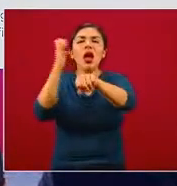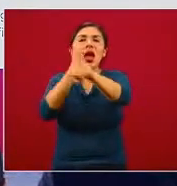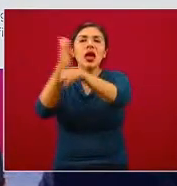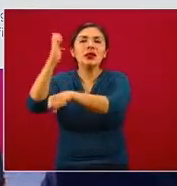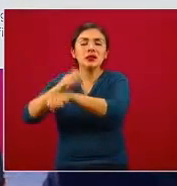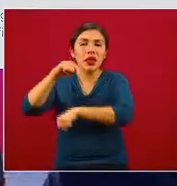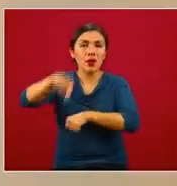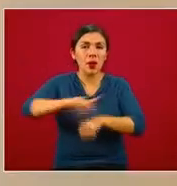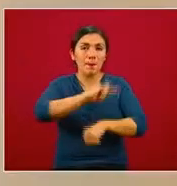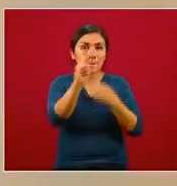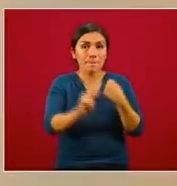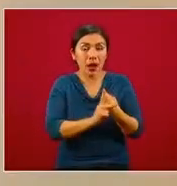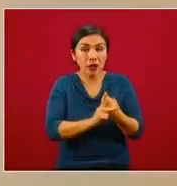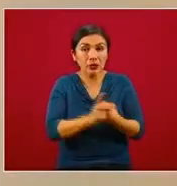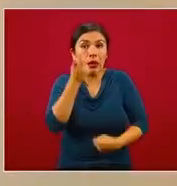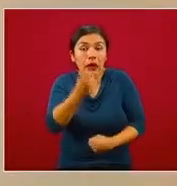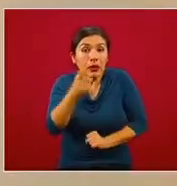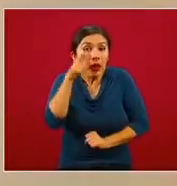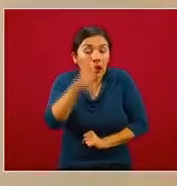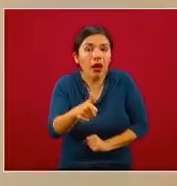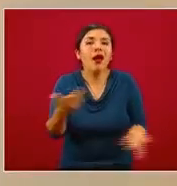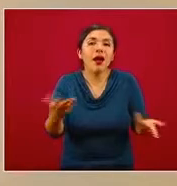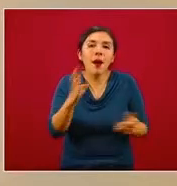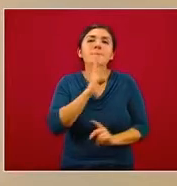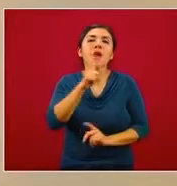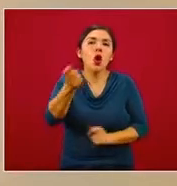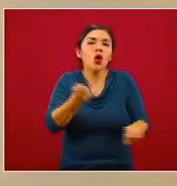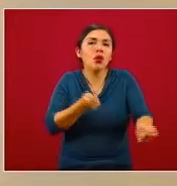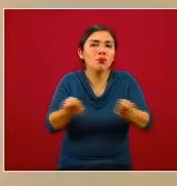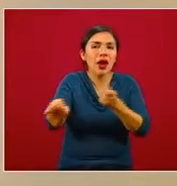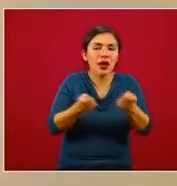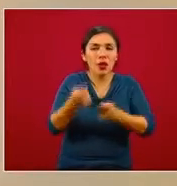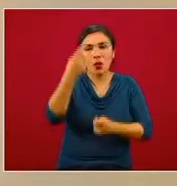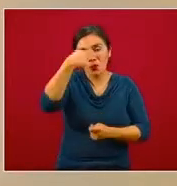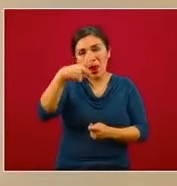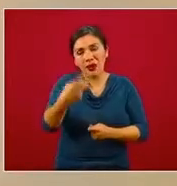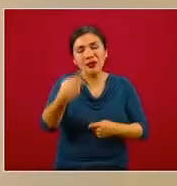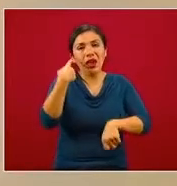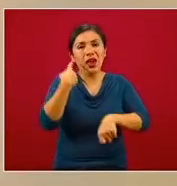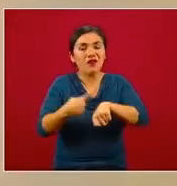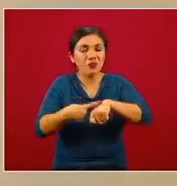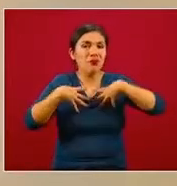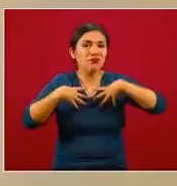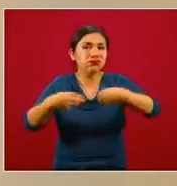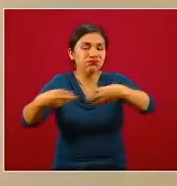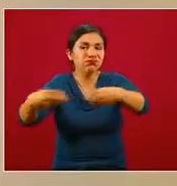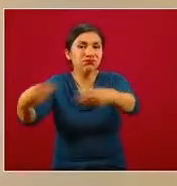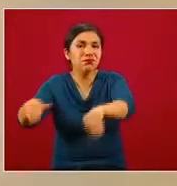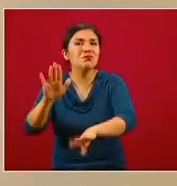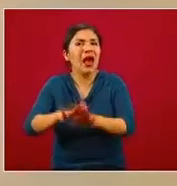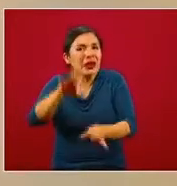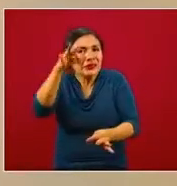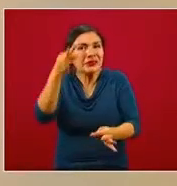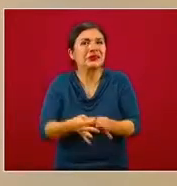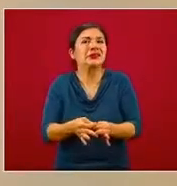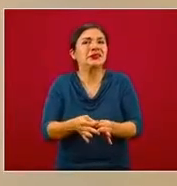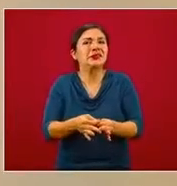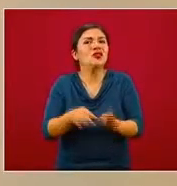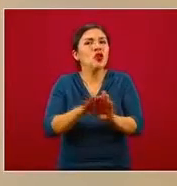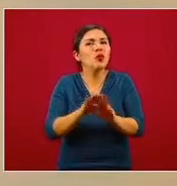is that the lack of coordination among the very different disease